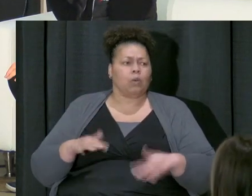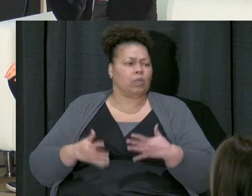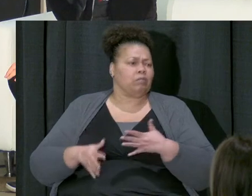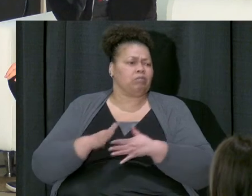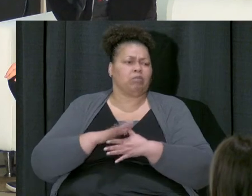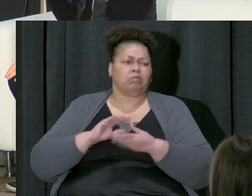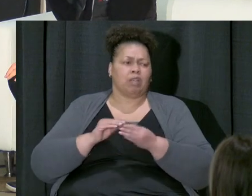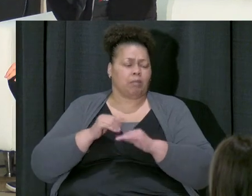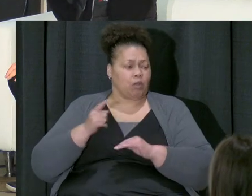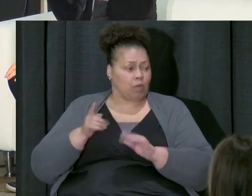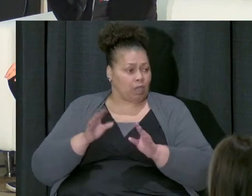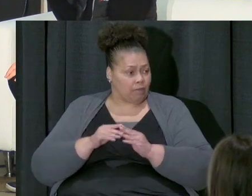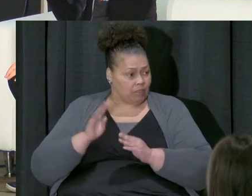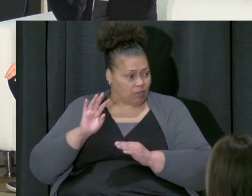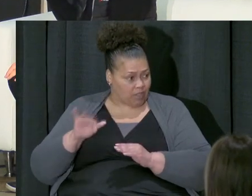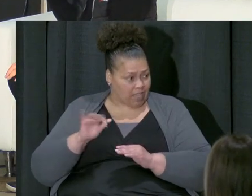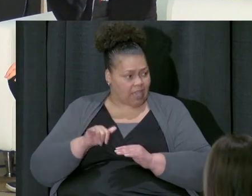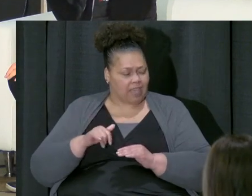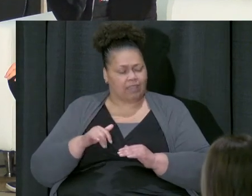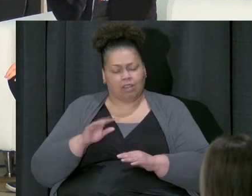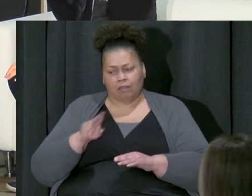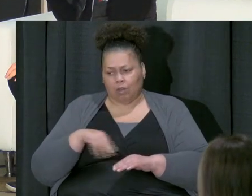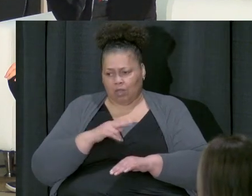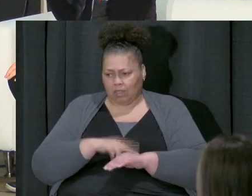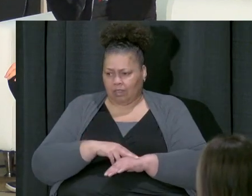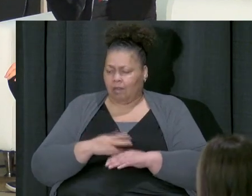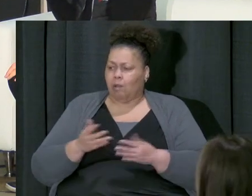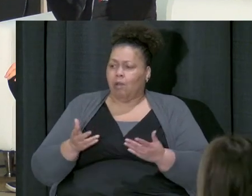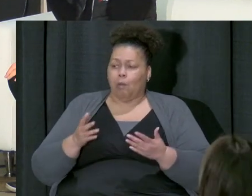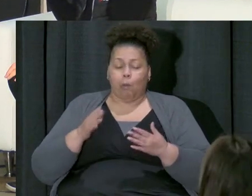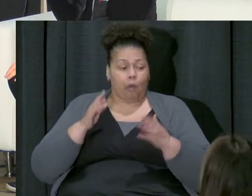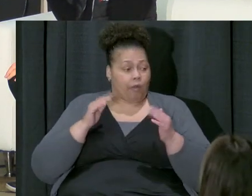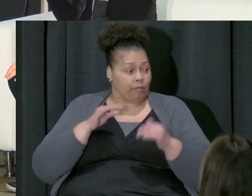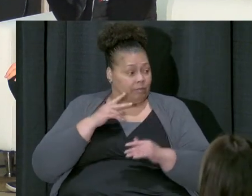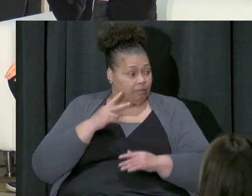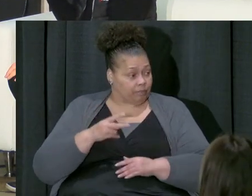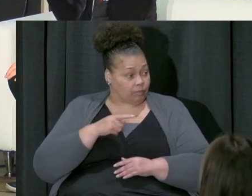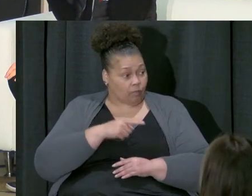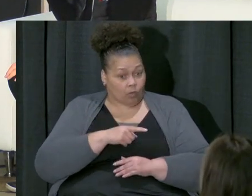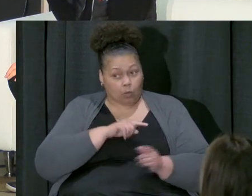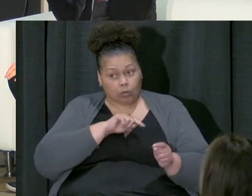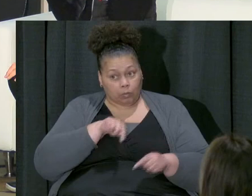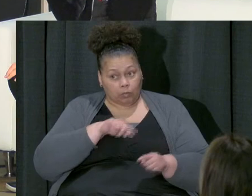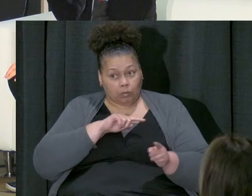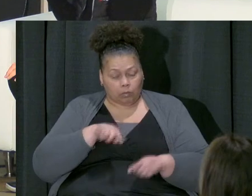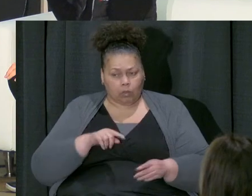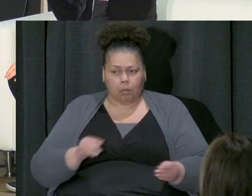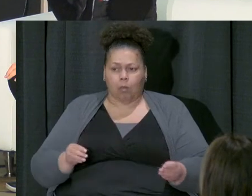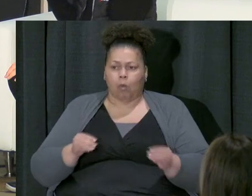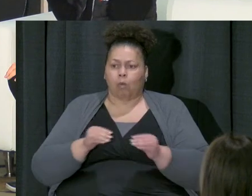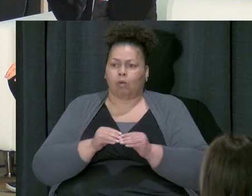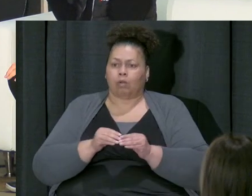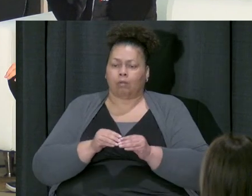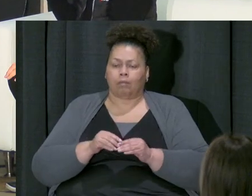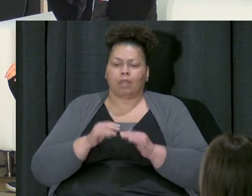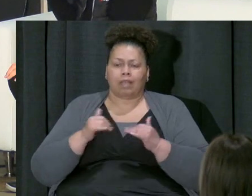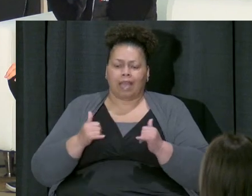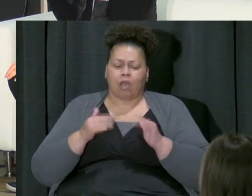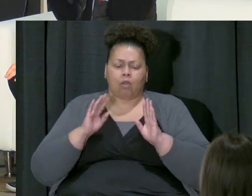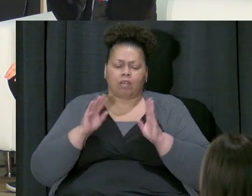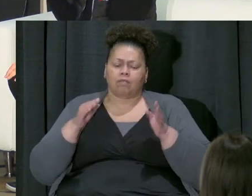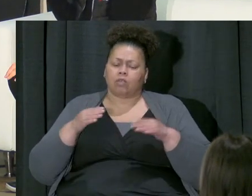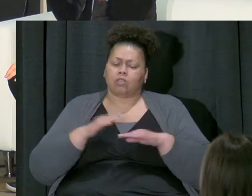see you and my dis and your presence here at the conference more. A little bit more on the adult side